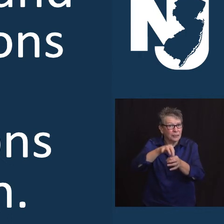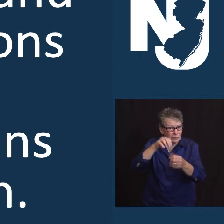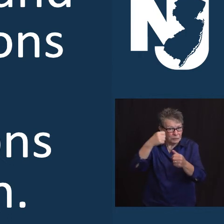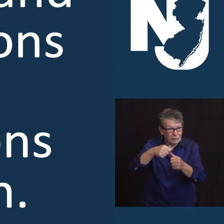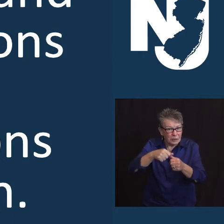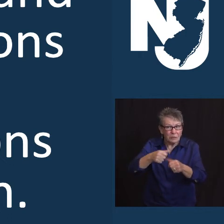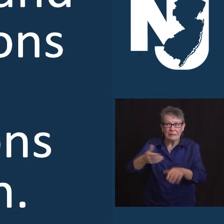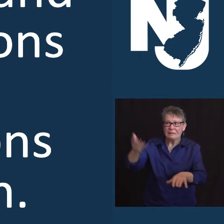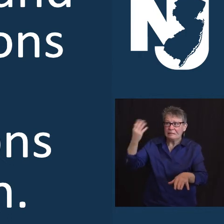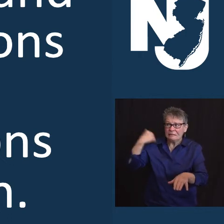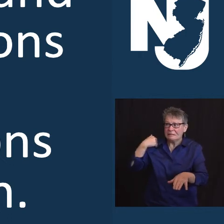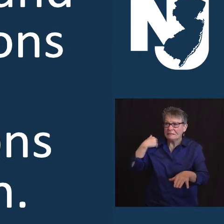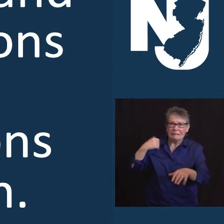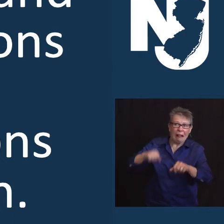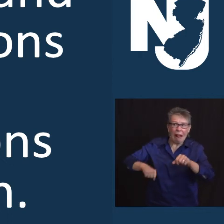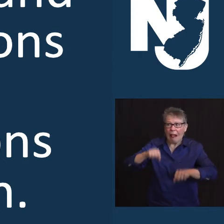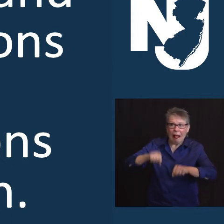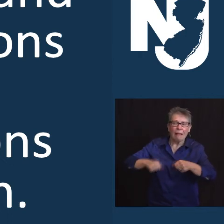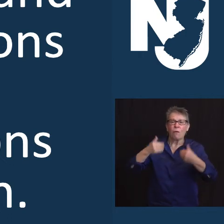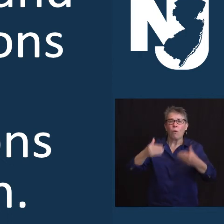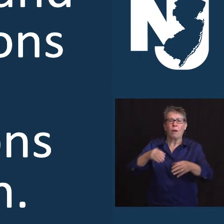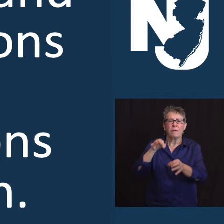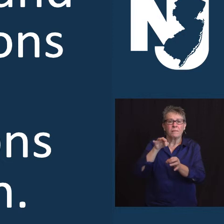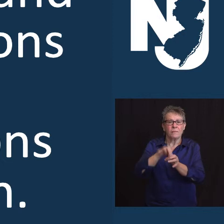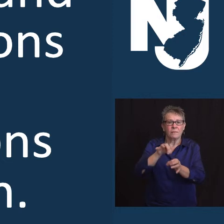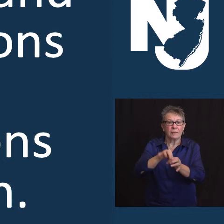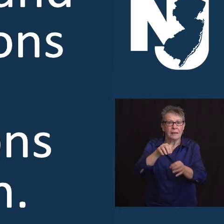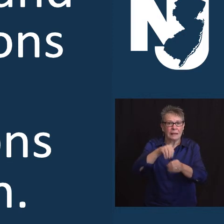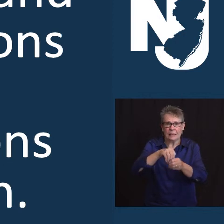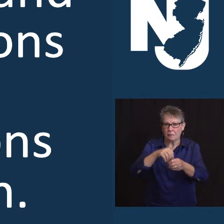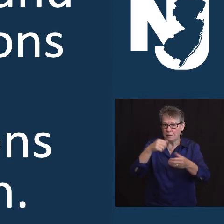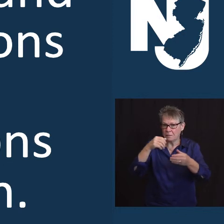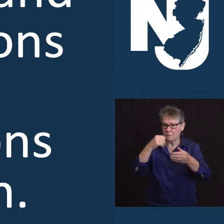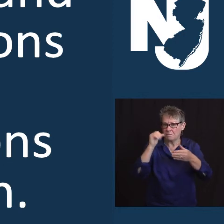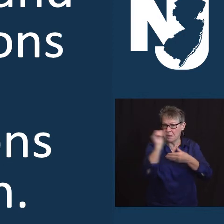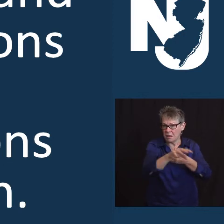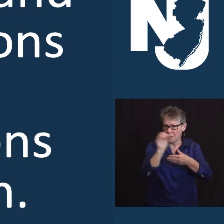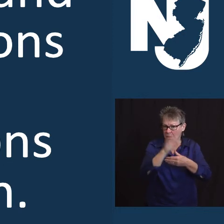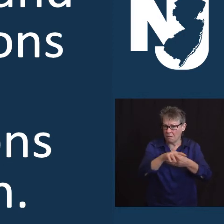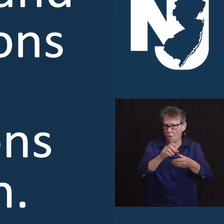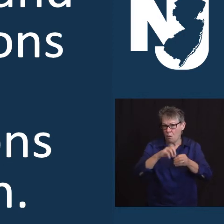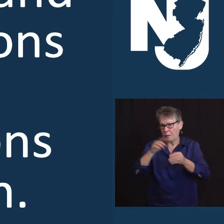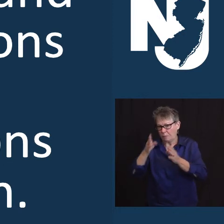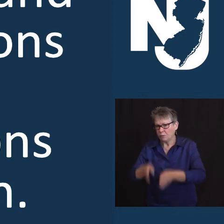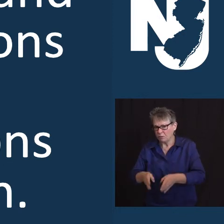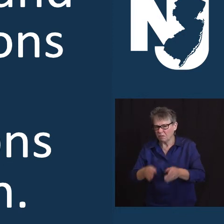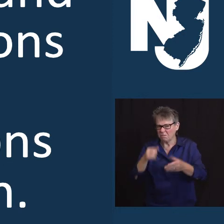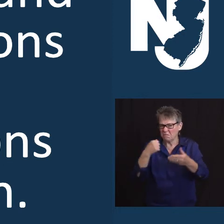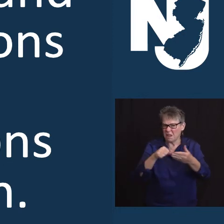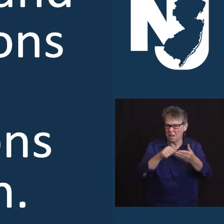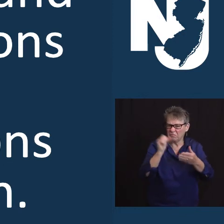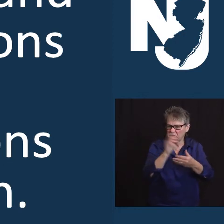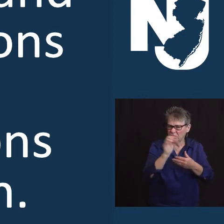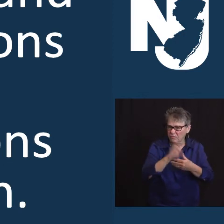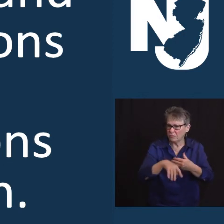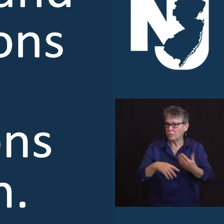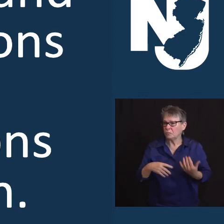primary elections at this point, we are optimistic that we'll be able to conduct in-person voting in June as